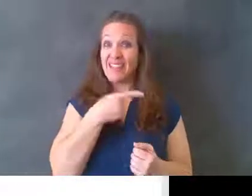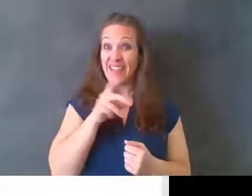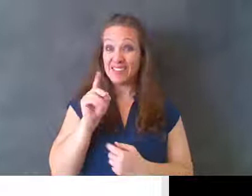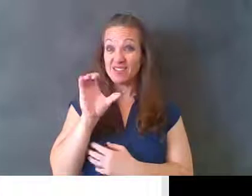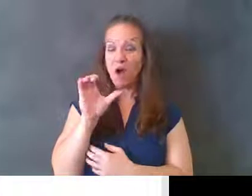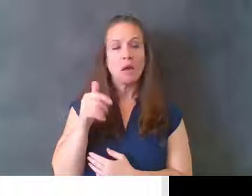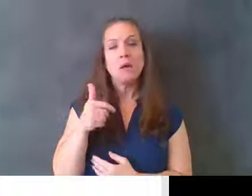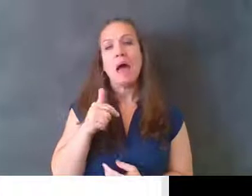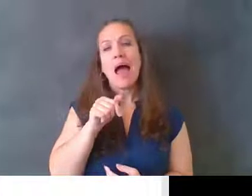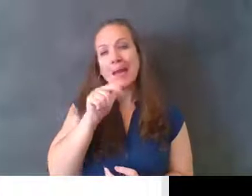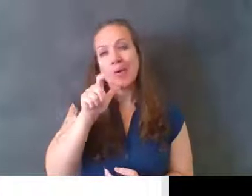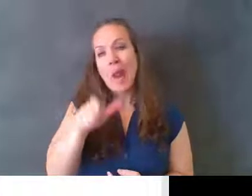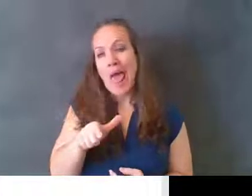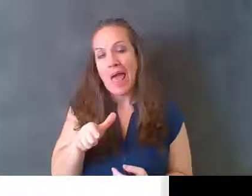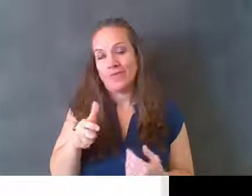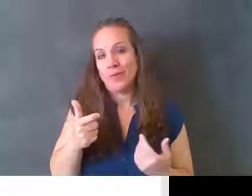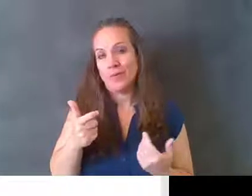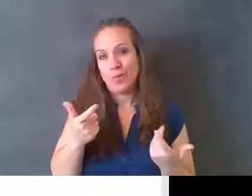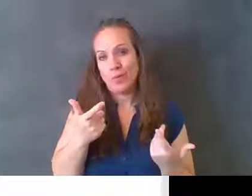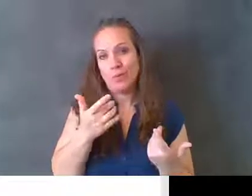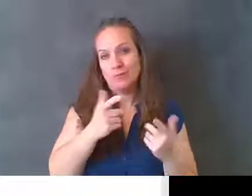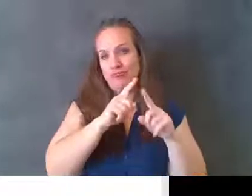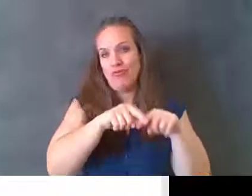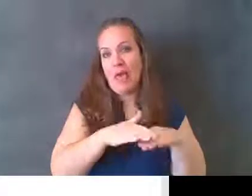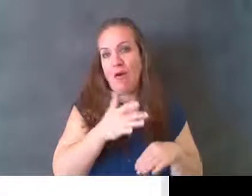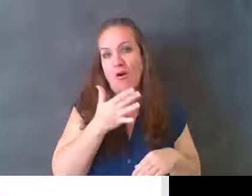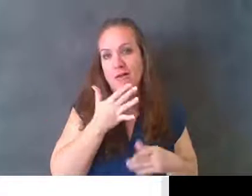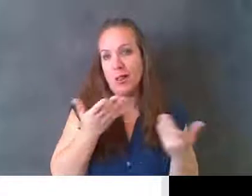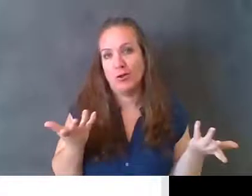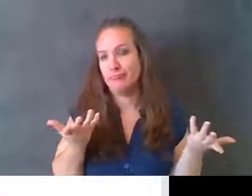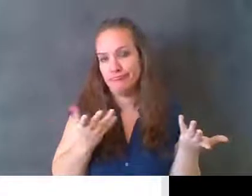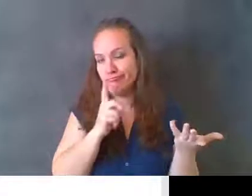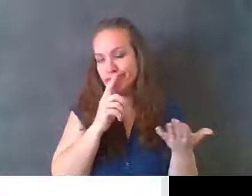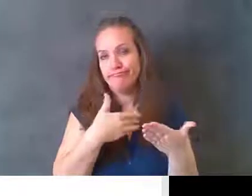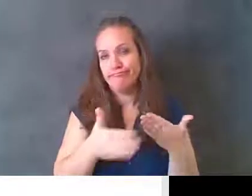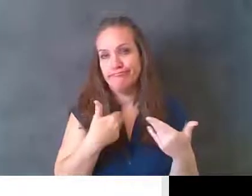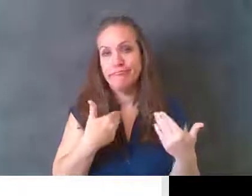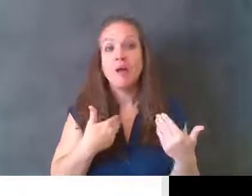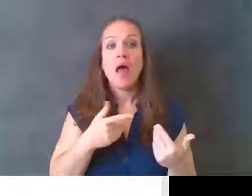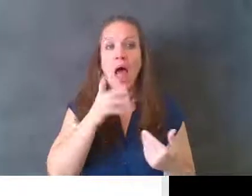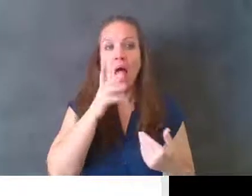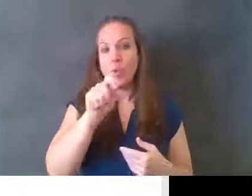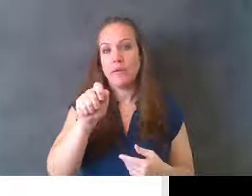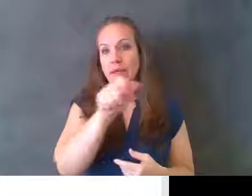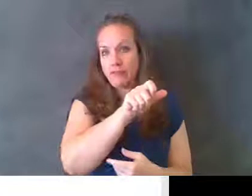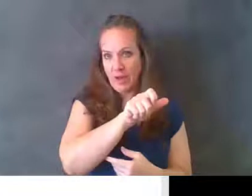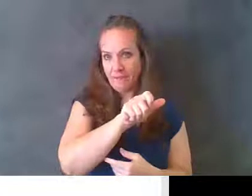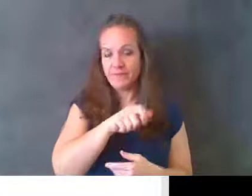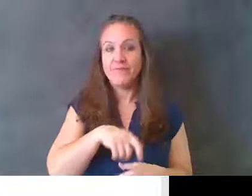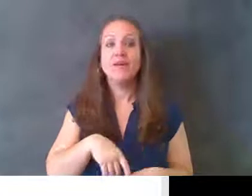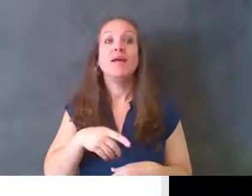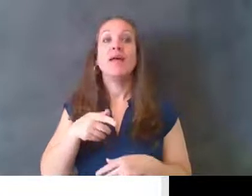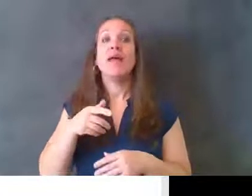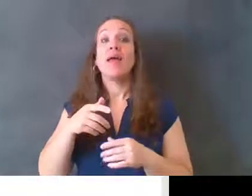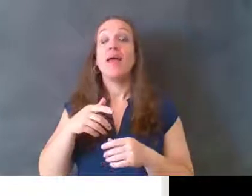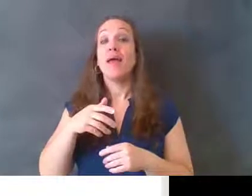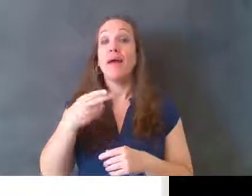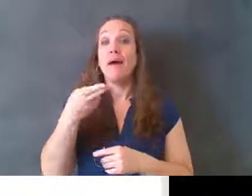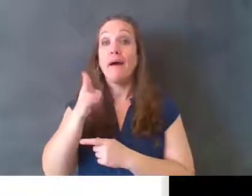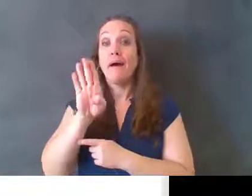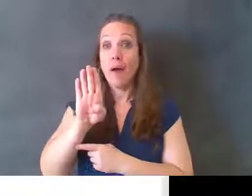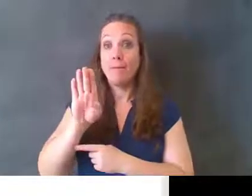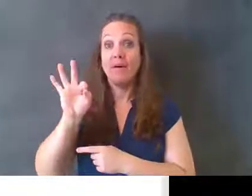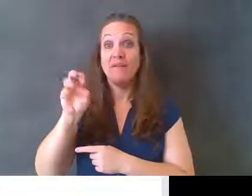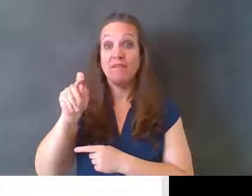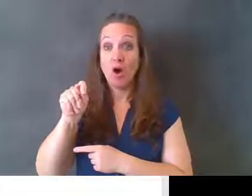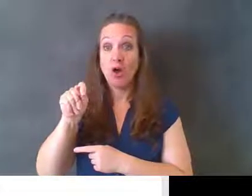I'm going to go ahead and change it. I'm going to get rid of where it says hubs in red, and I'm going to change my hub font here to